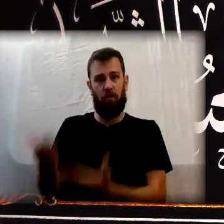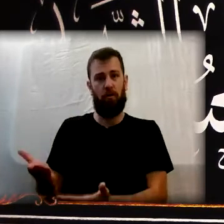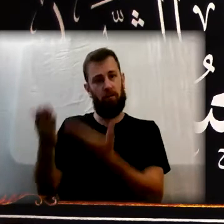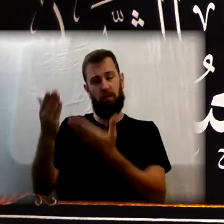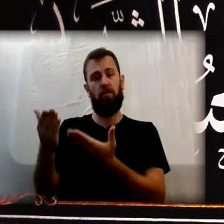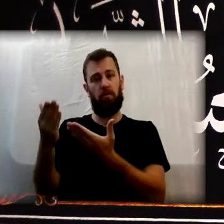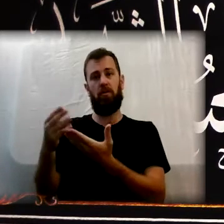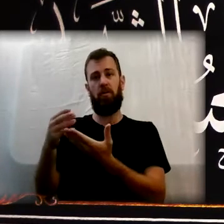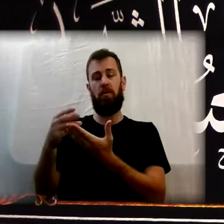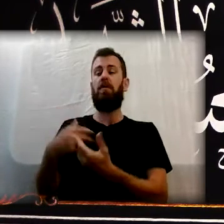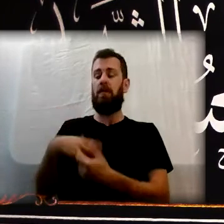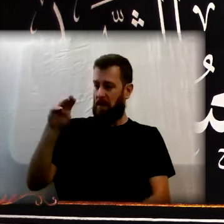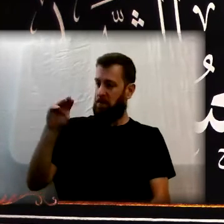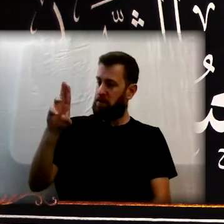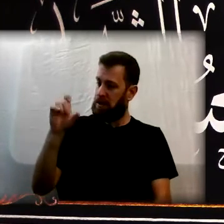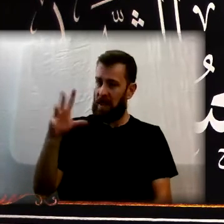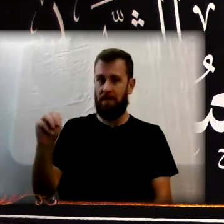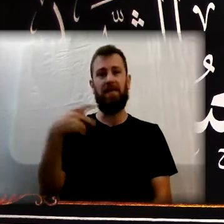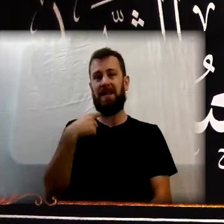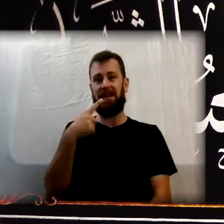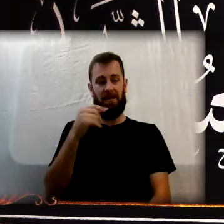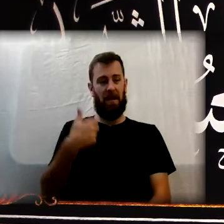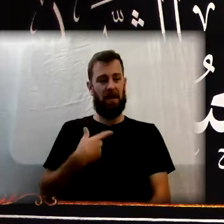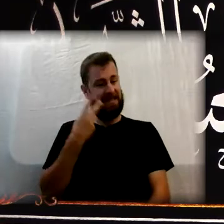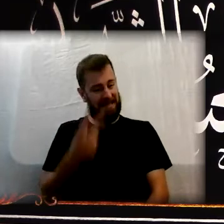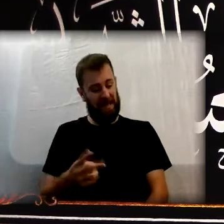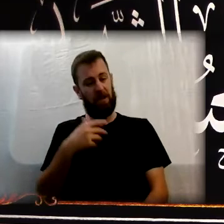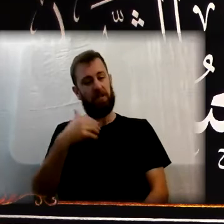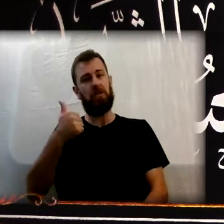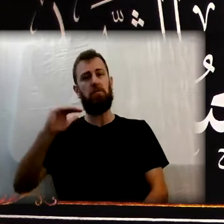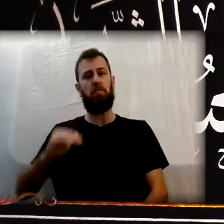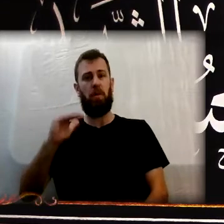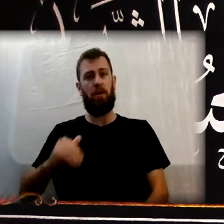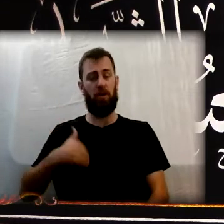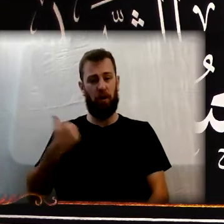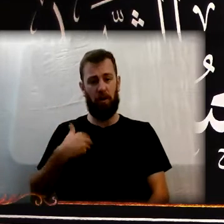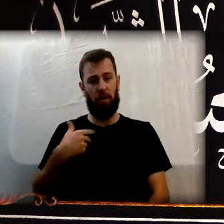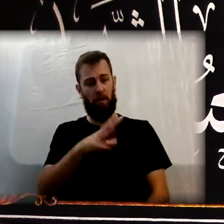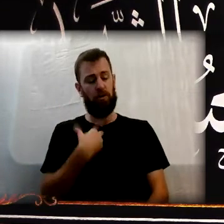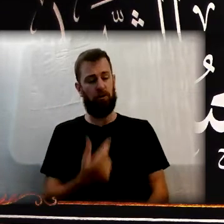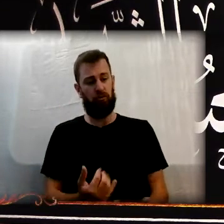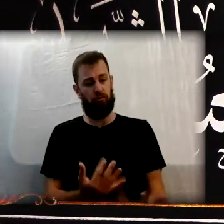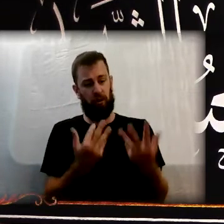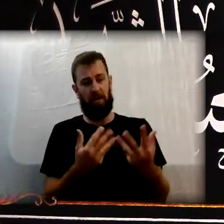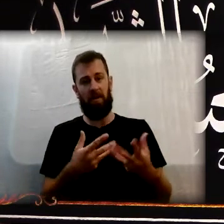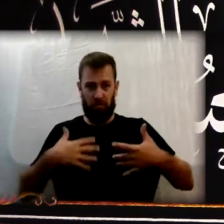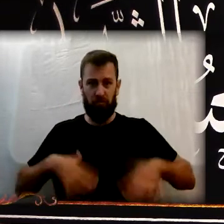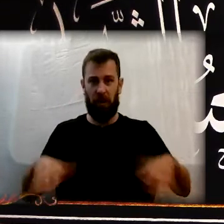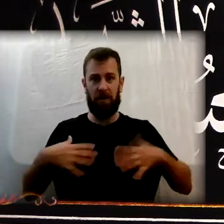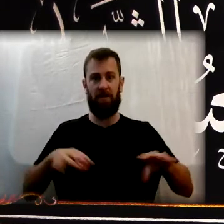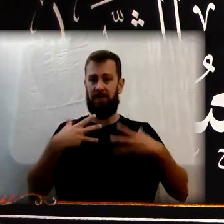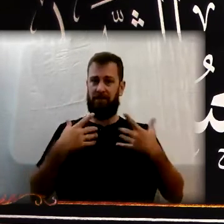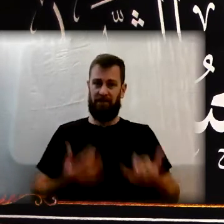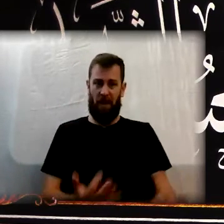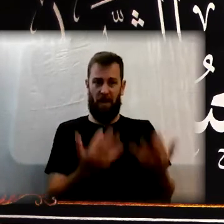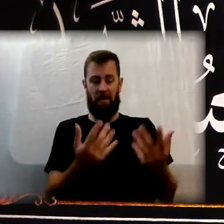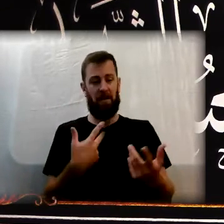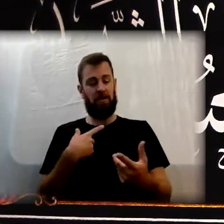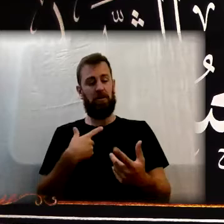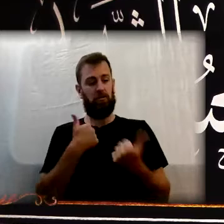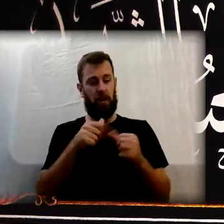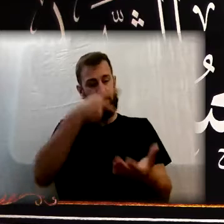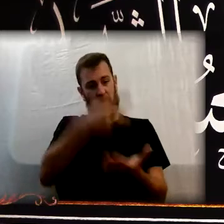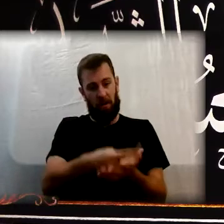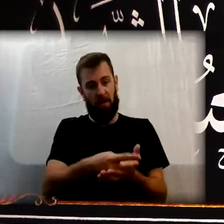Hamid ibn Muslim says, "I saw a little girl. Her dress was on fire. She was running around. I tried